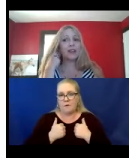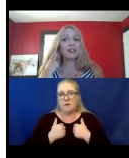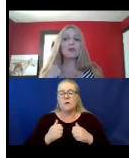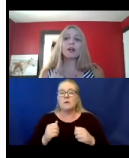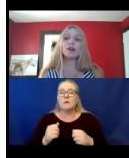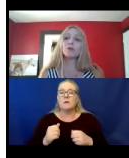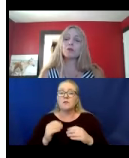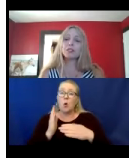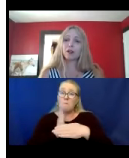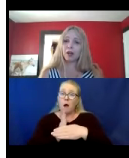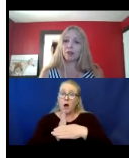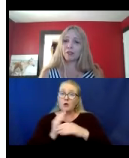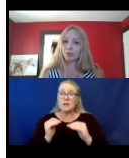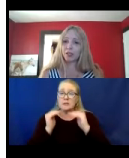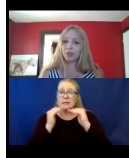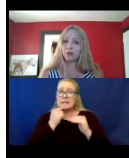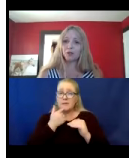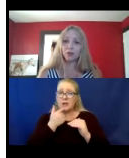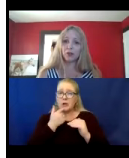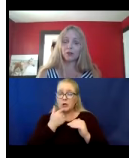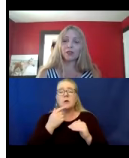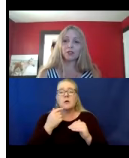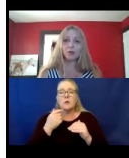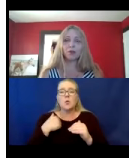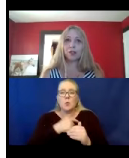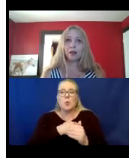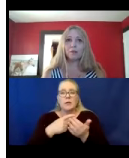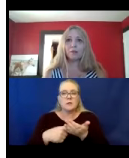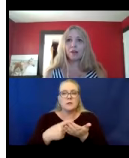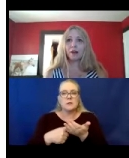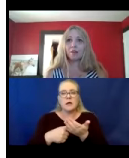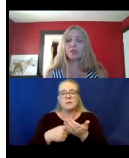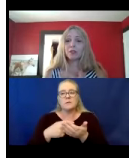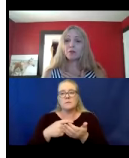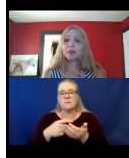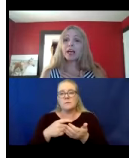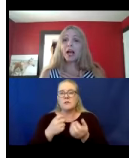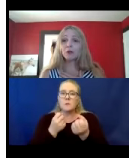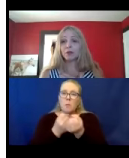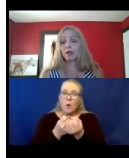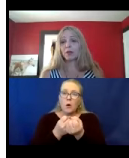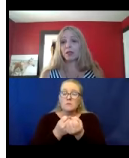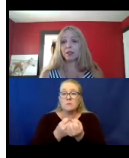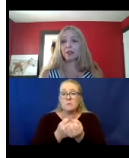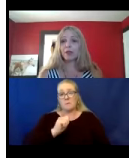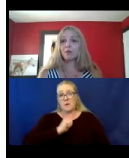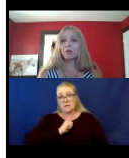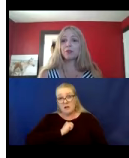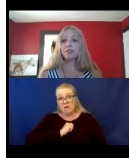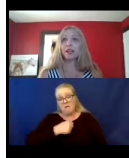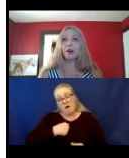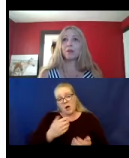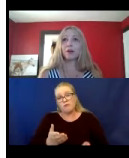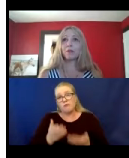level, that's where when we talk about things we can use for treatment and support, personally for me, I would be recommending